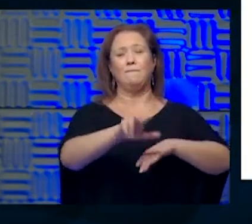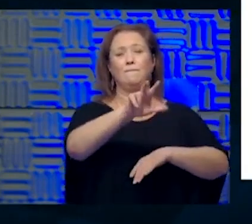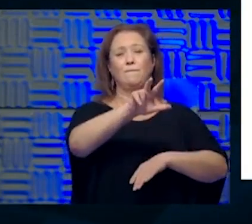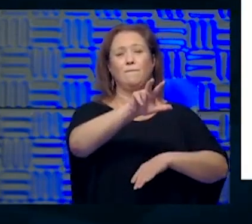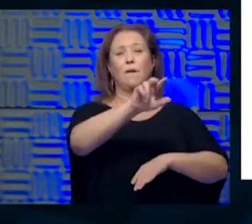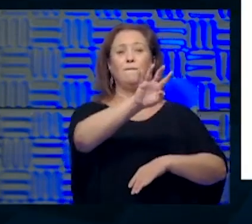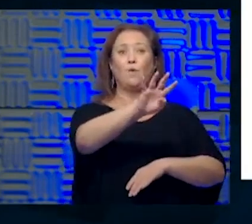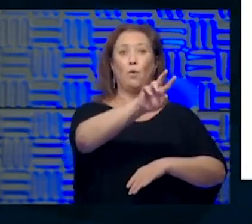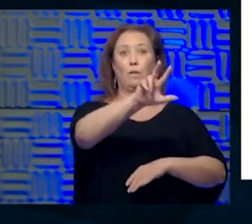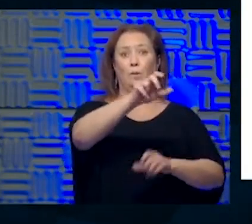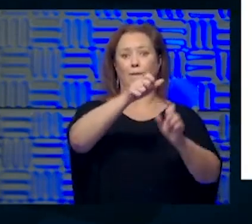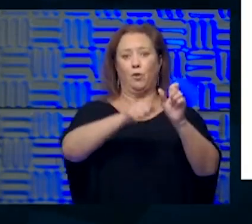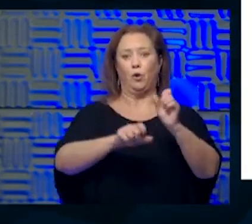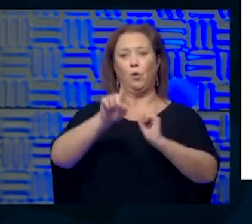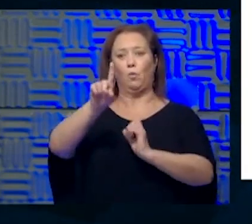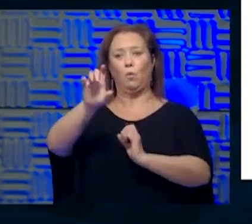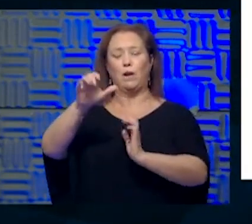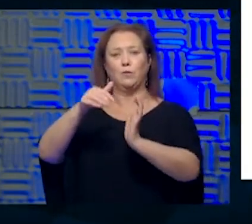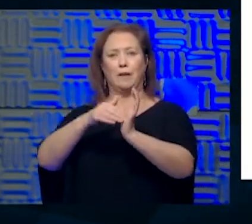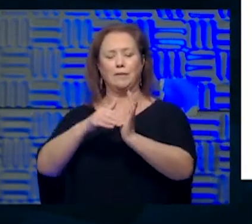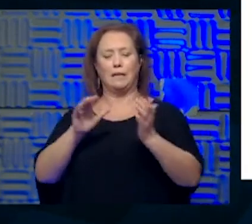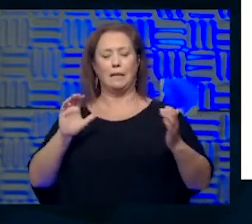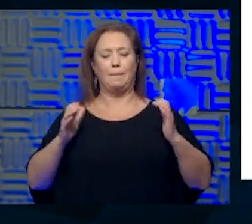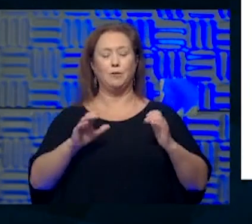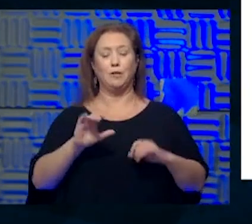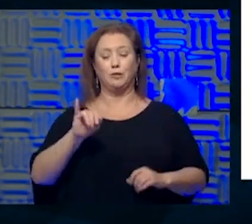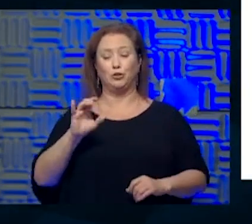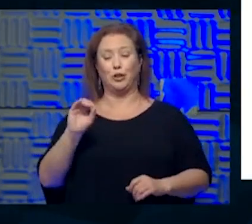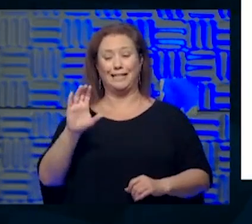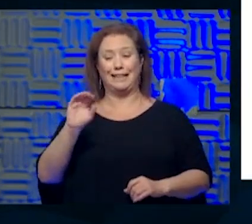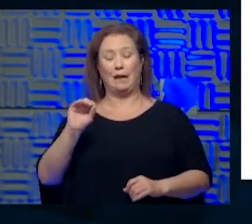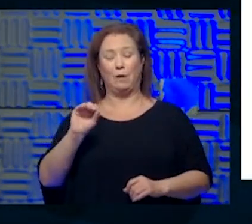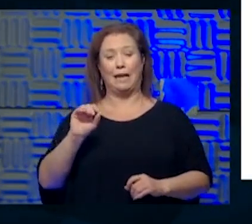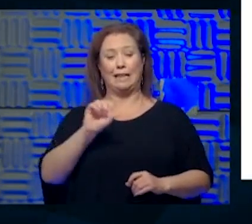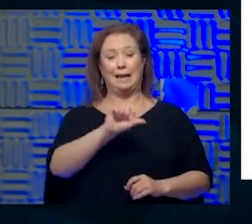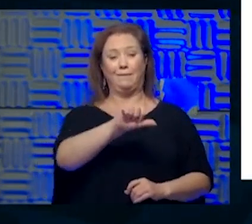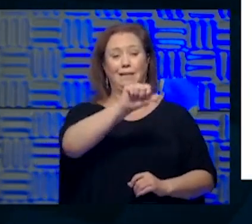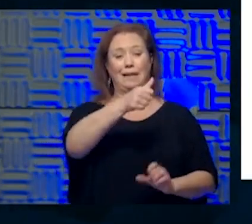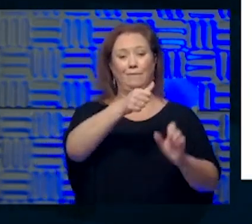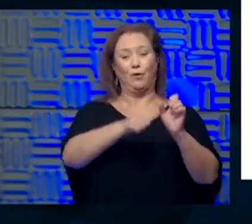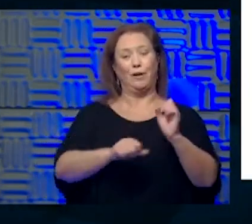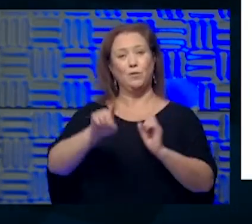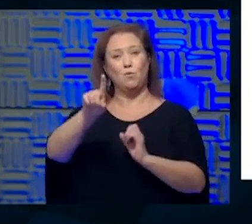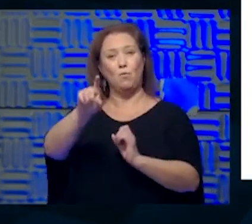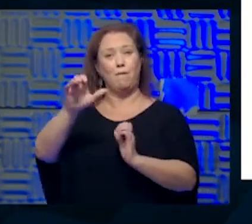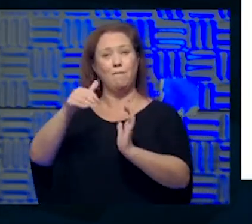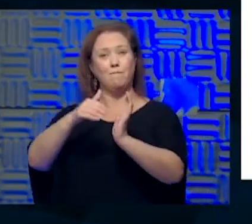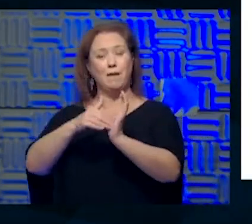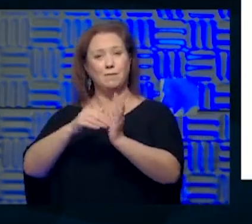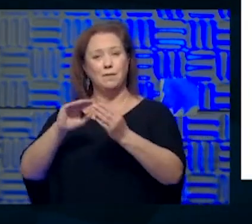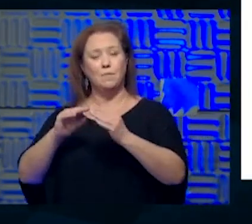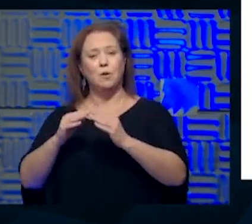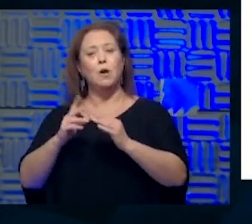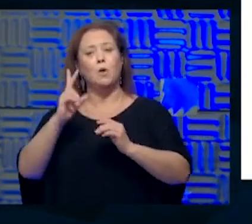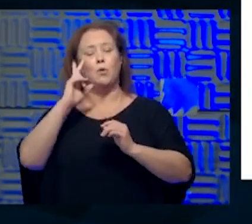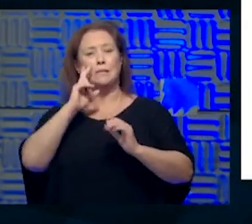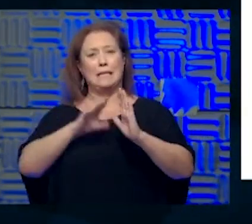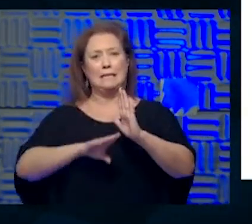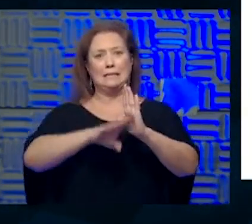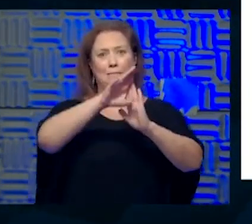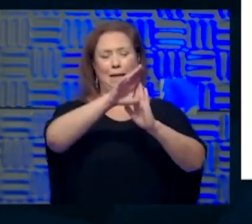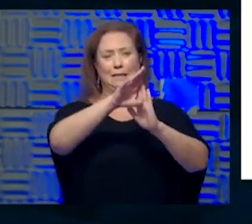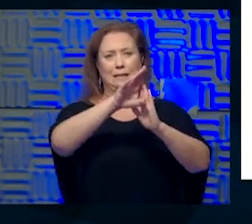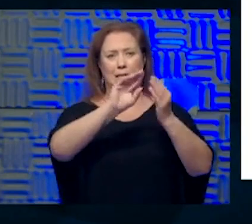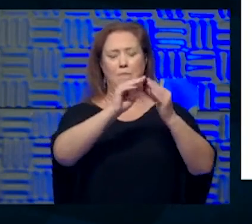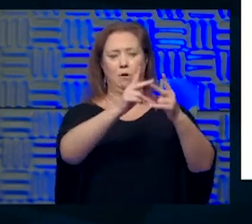100,000 as compared to Johnson County, for example, that's only got 10 per 100,000. And even though we're seeing spikes in